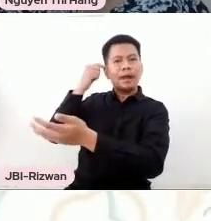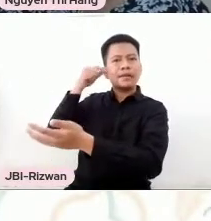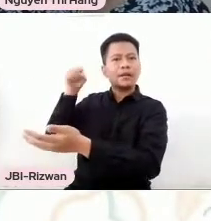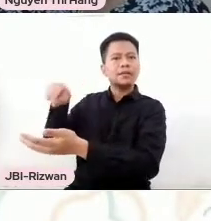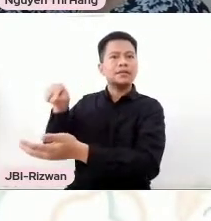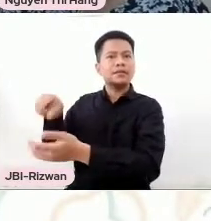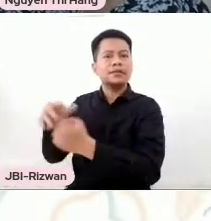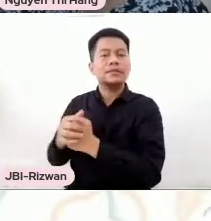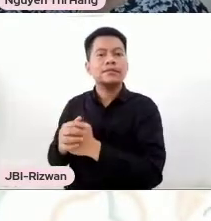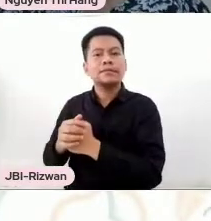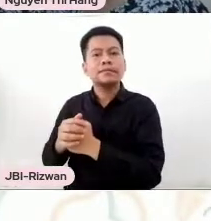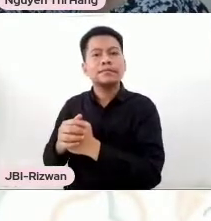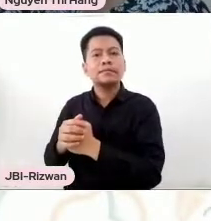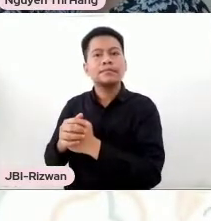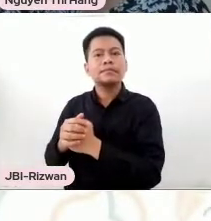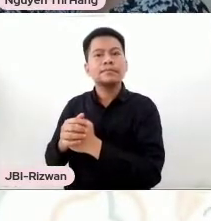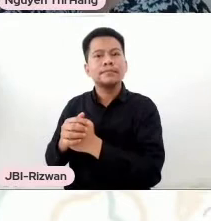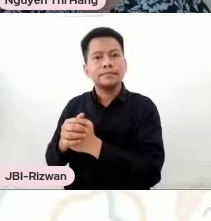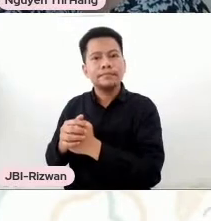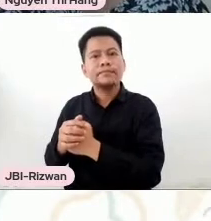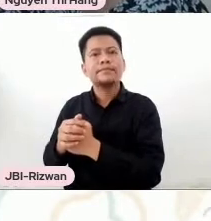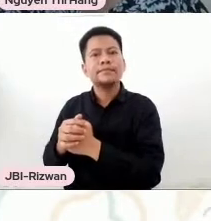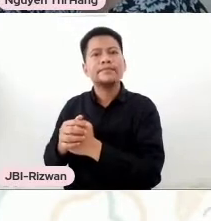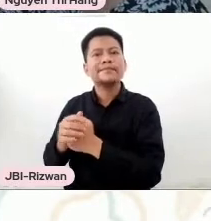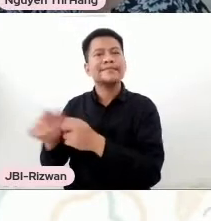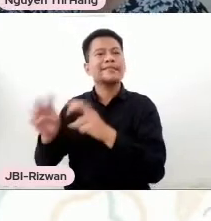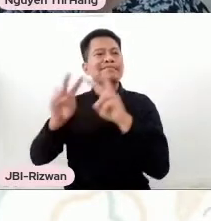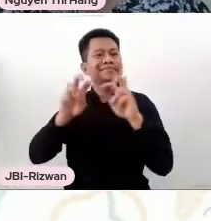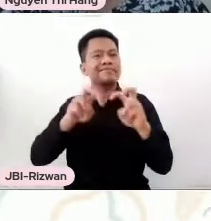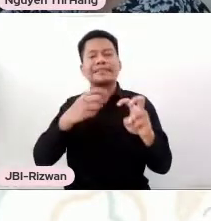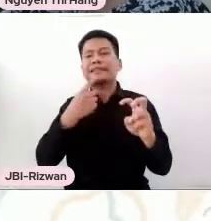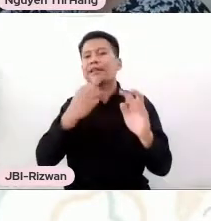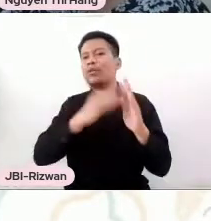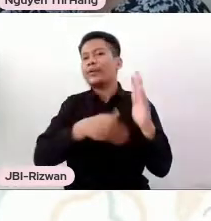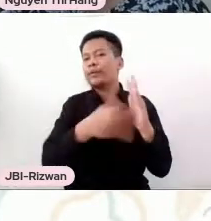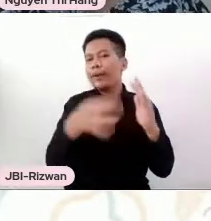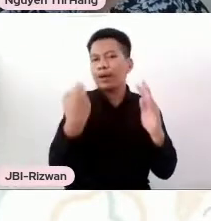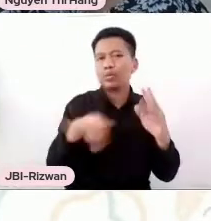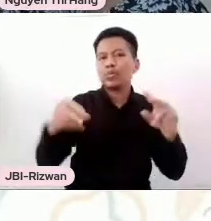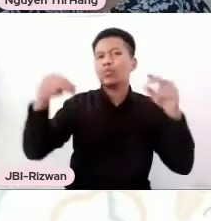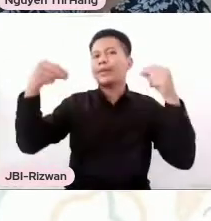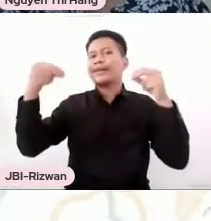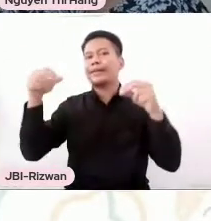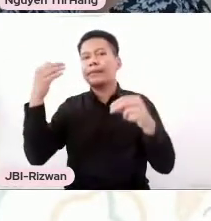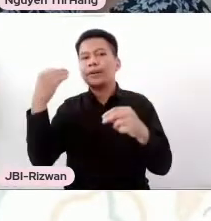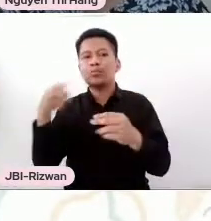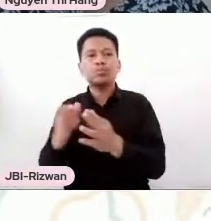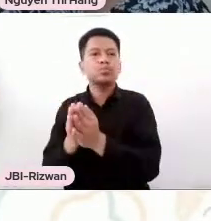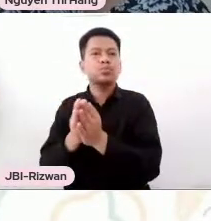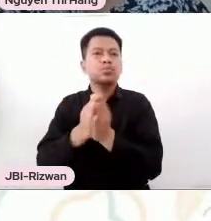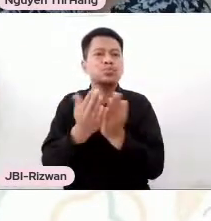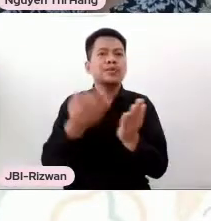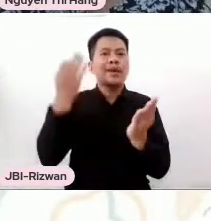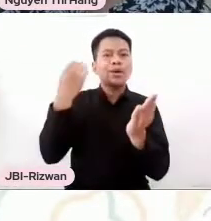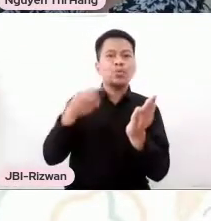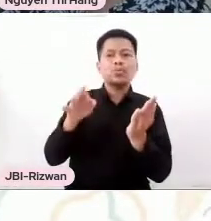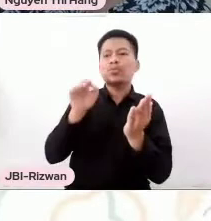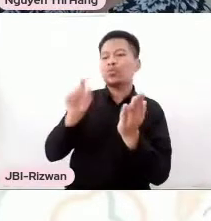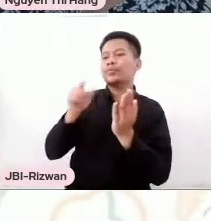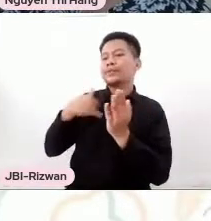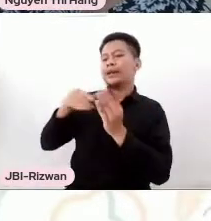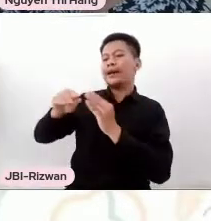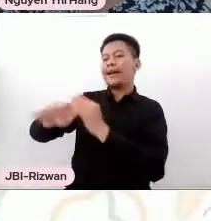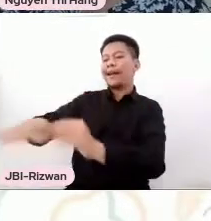the new curriculum, the new teaching material, the new book to teach them, and then